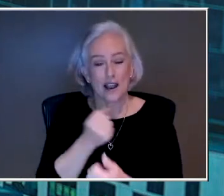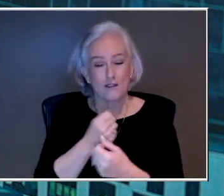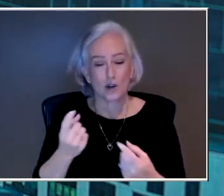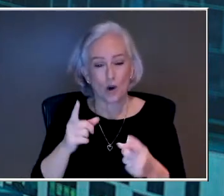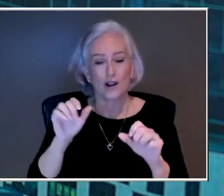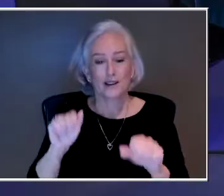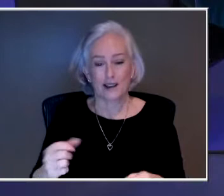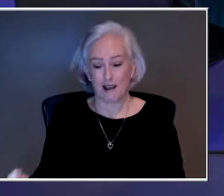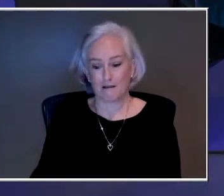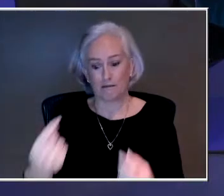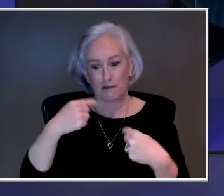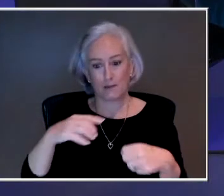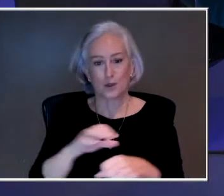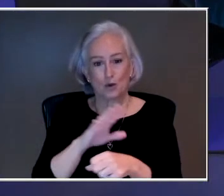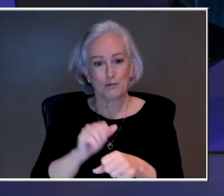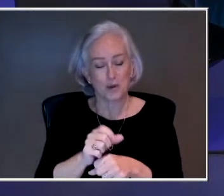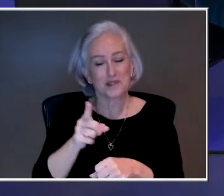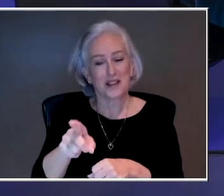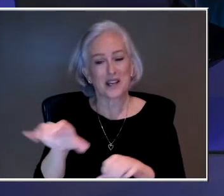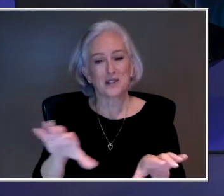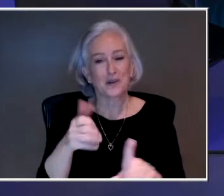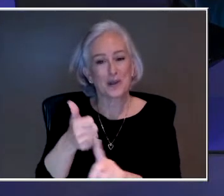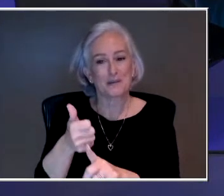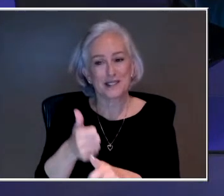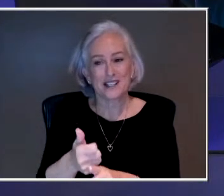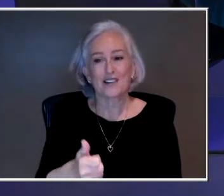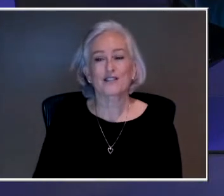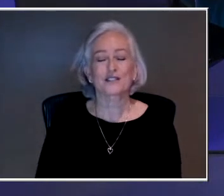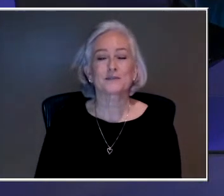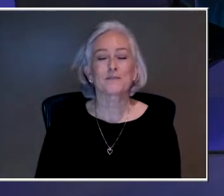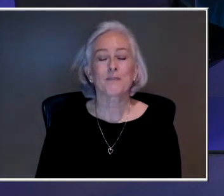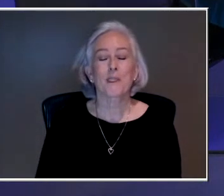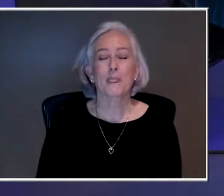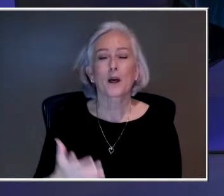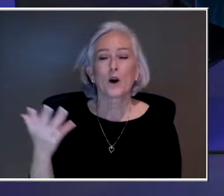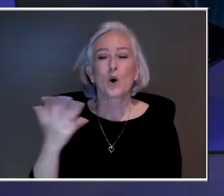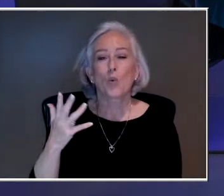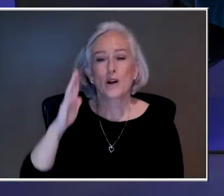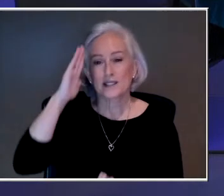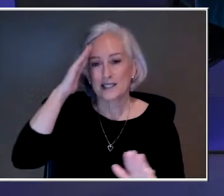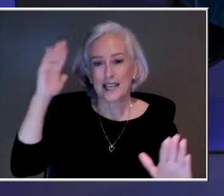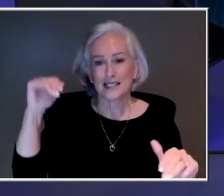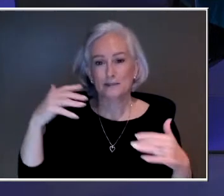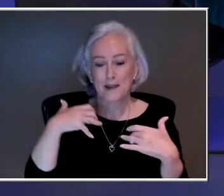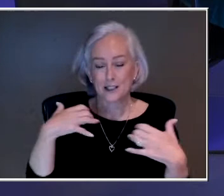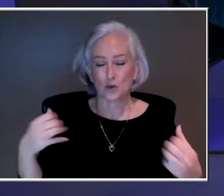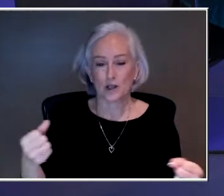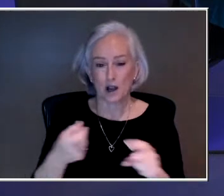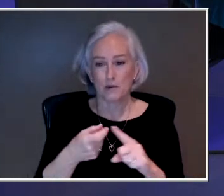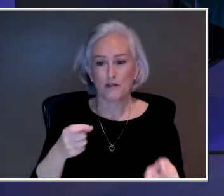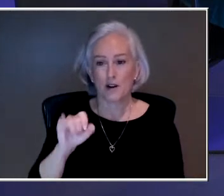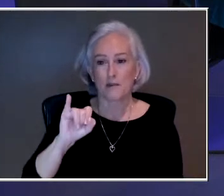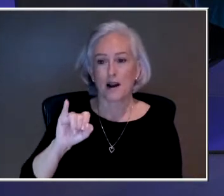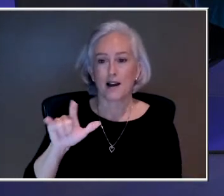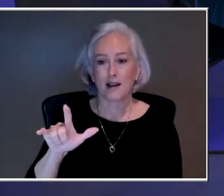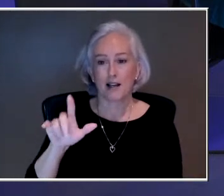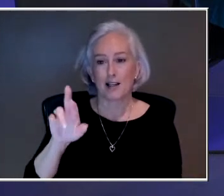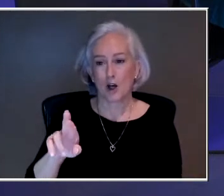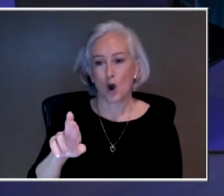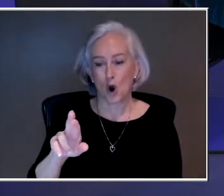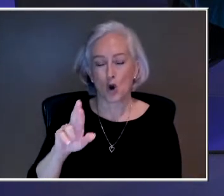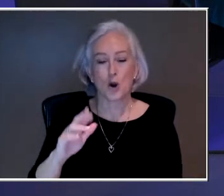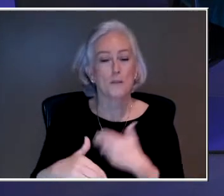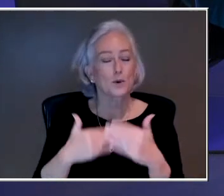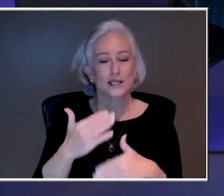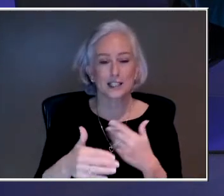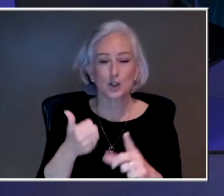So. Very interesting. Jeremy wants to know, what is the typical expected recovery from ILL procedures itself? You mentioned